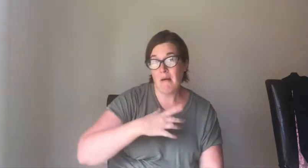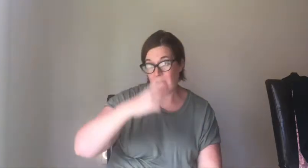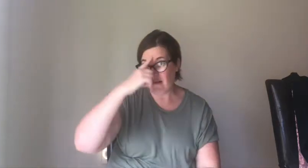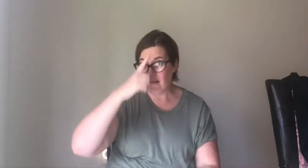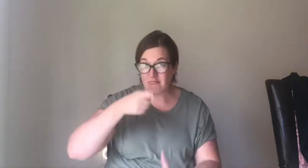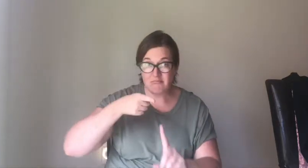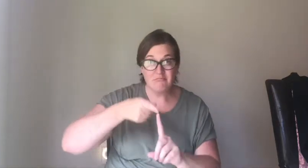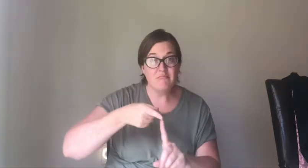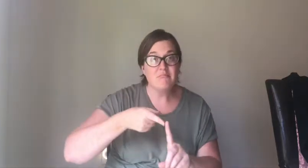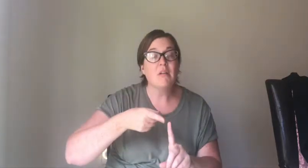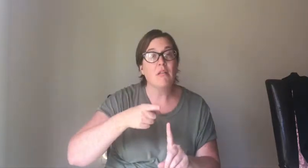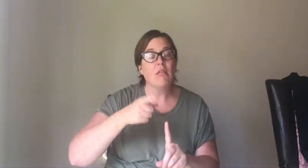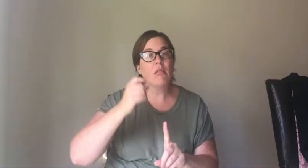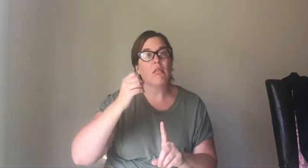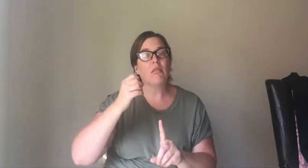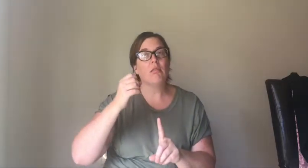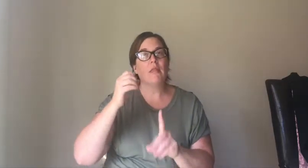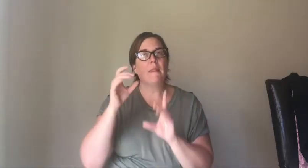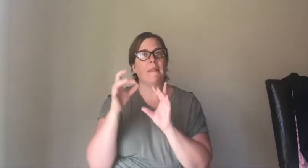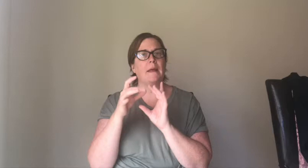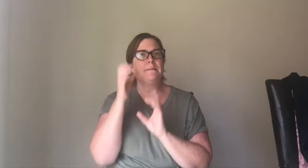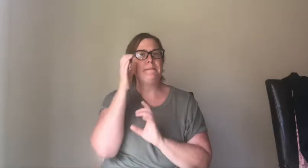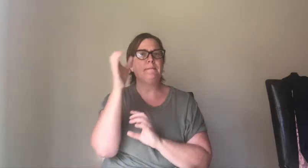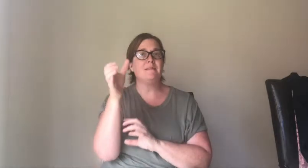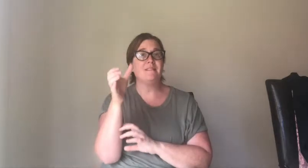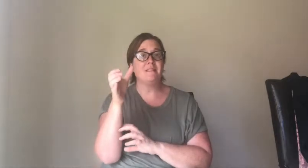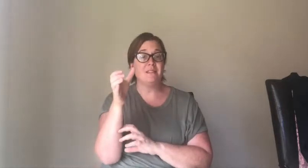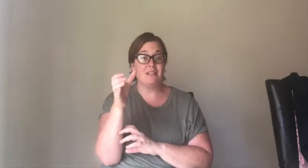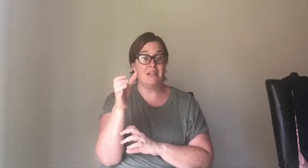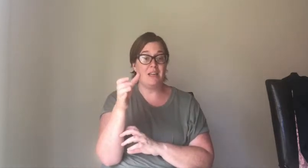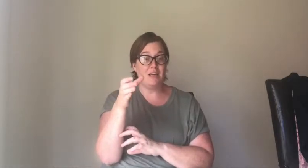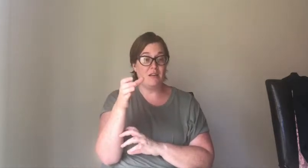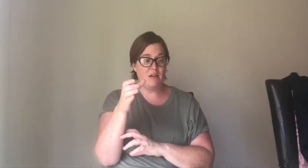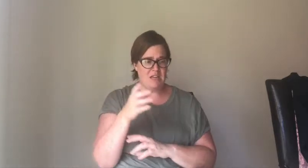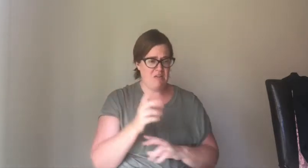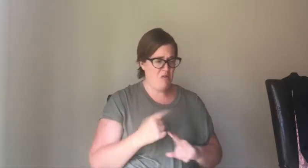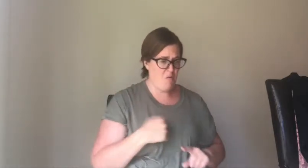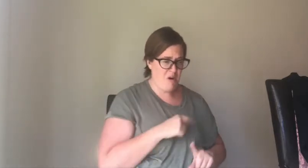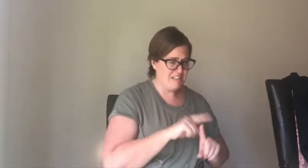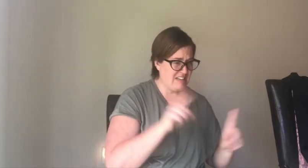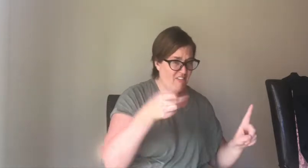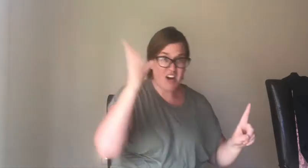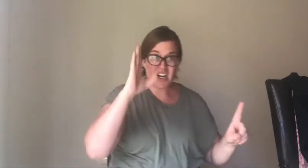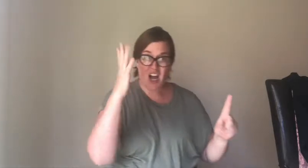people whose citizenship are first and foremost in the kingdom of heaven, and